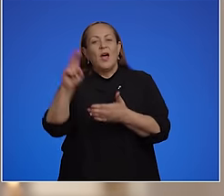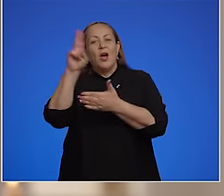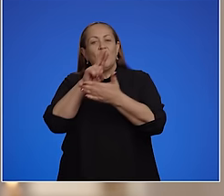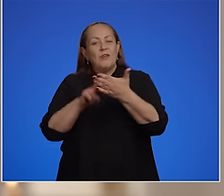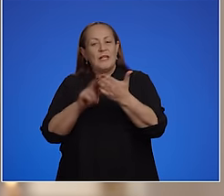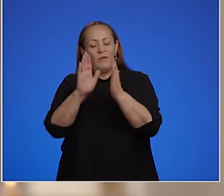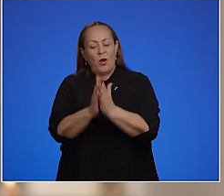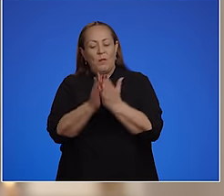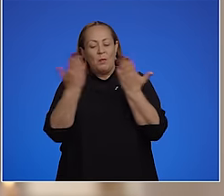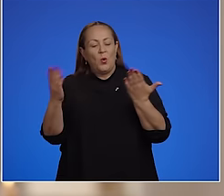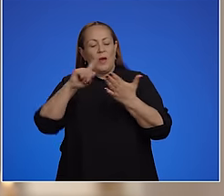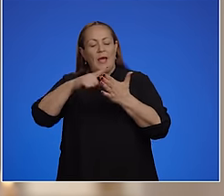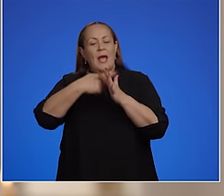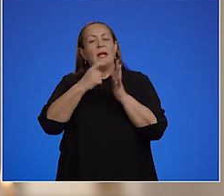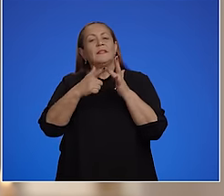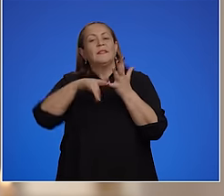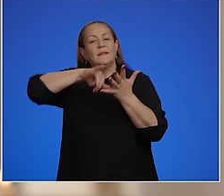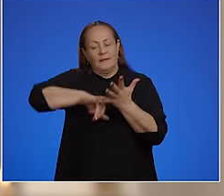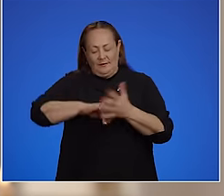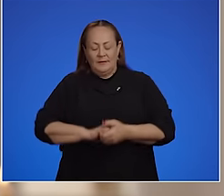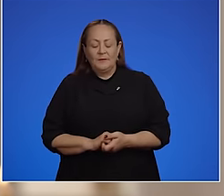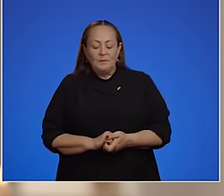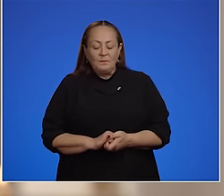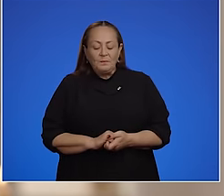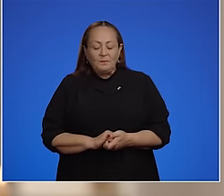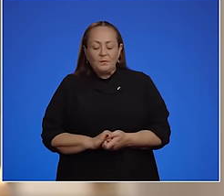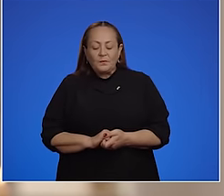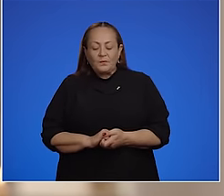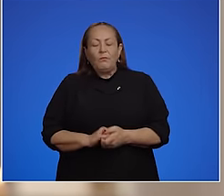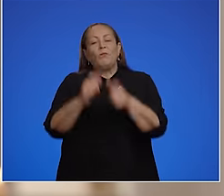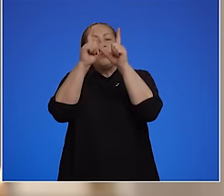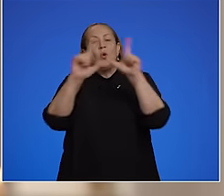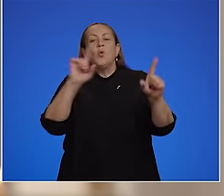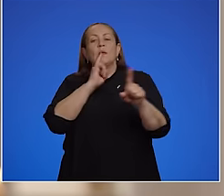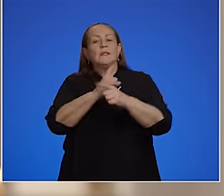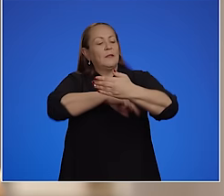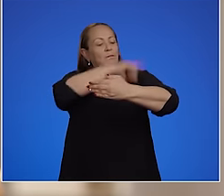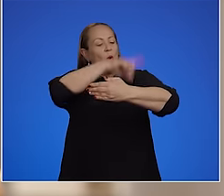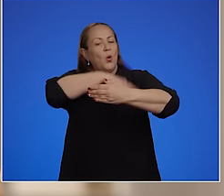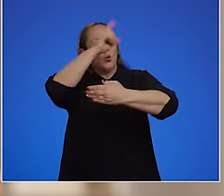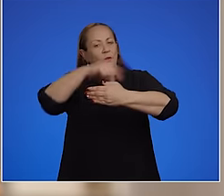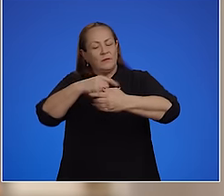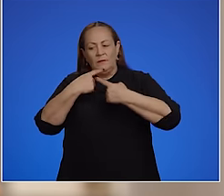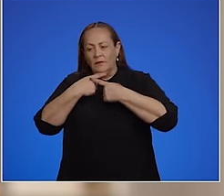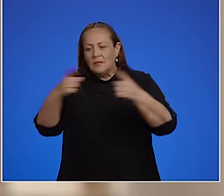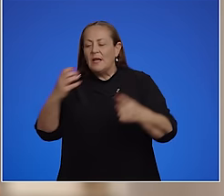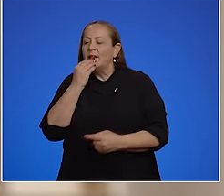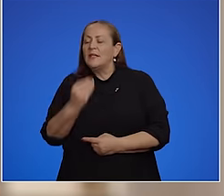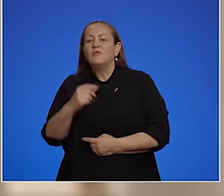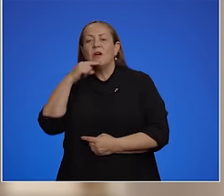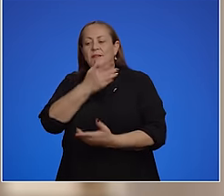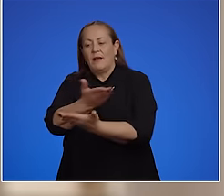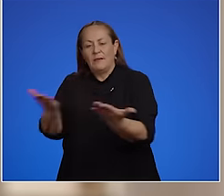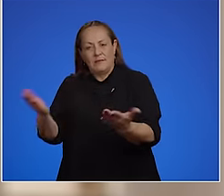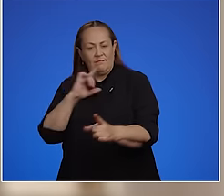A reading from the book of Exodus. The Lord said to Moses, "Tell the sons of Israel